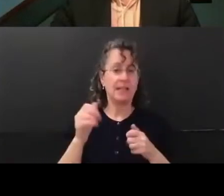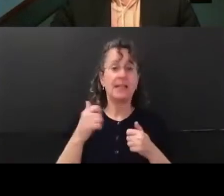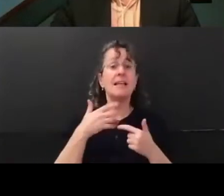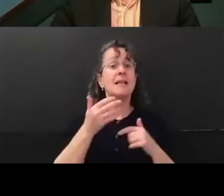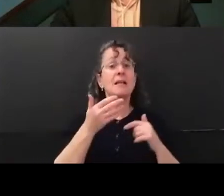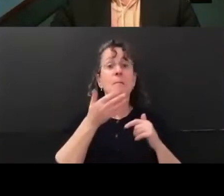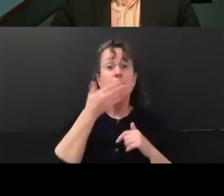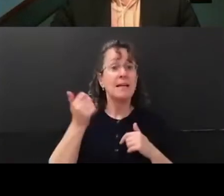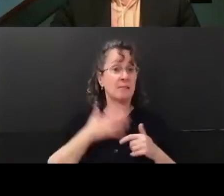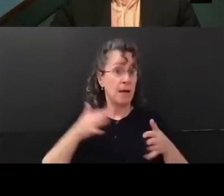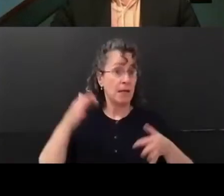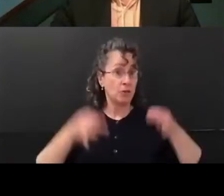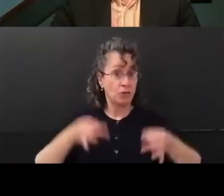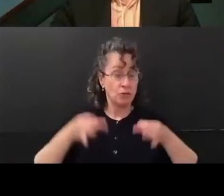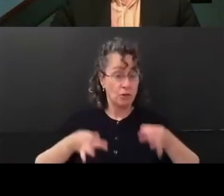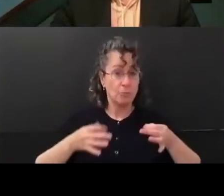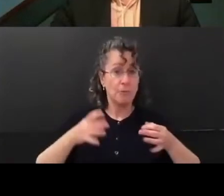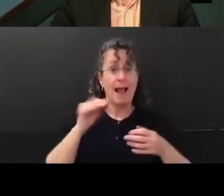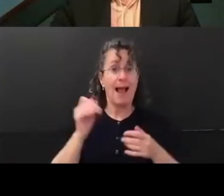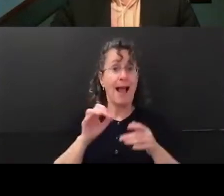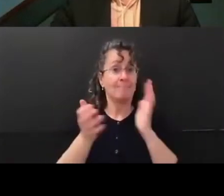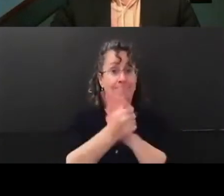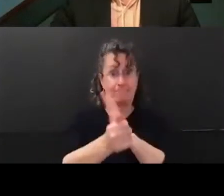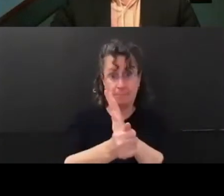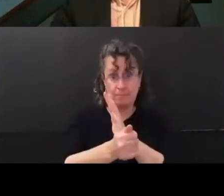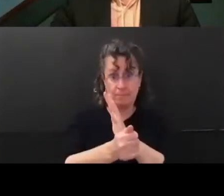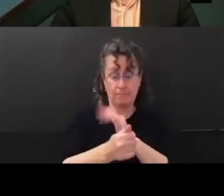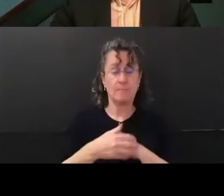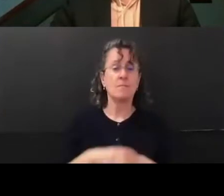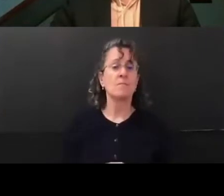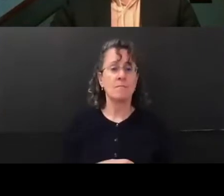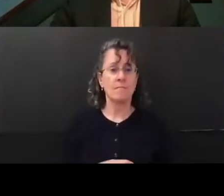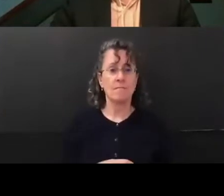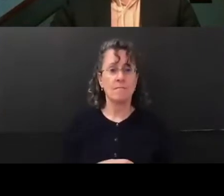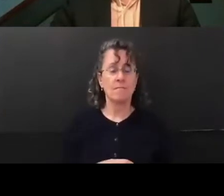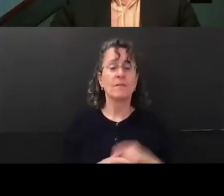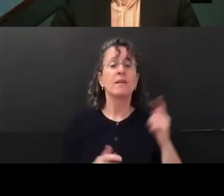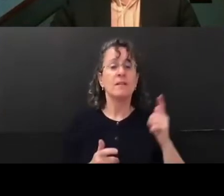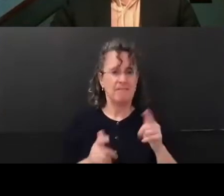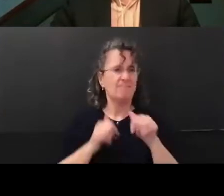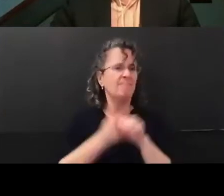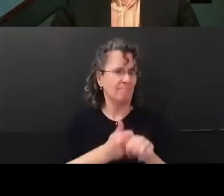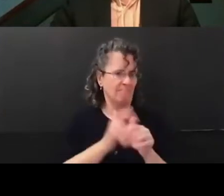my judgment and ability, in the best of my judgment and ability, according to law,